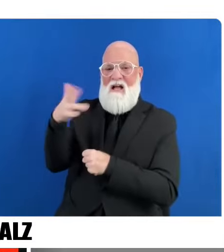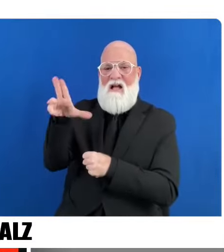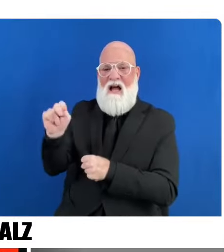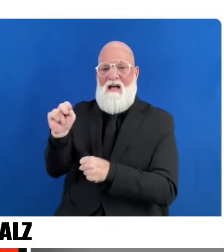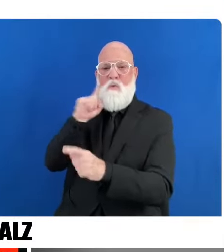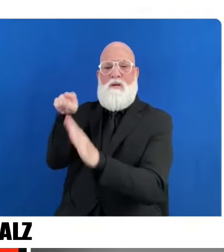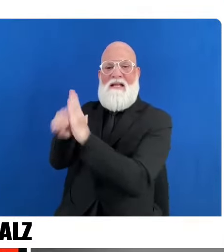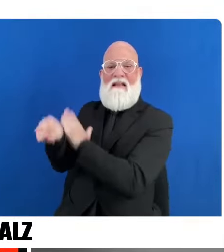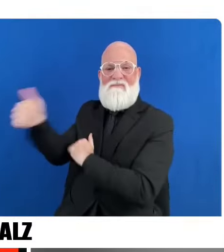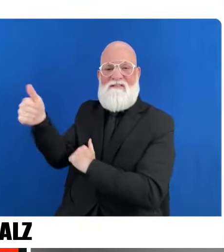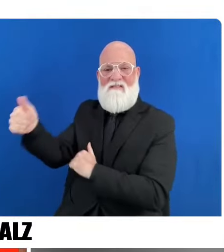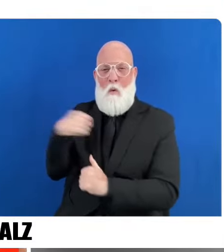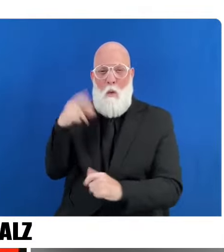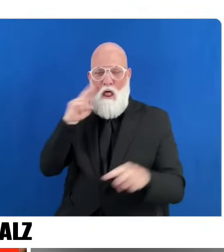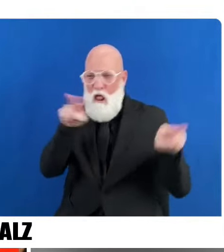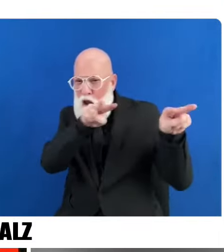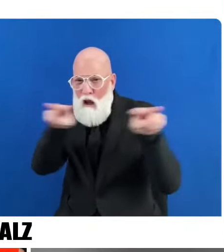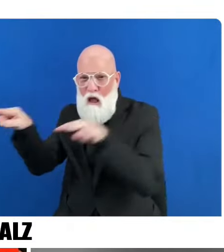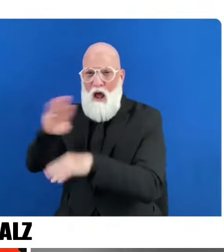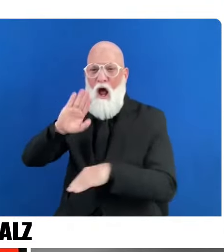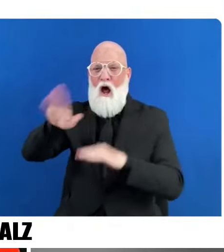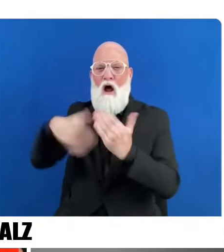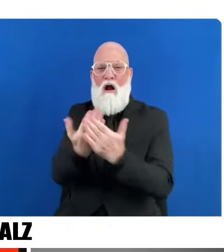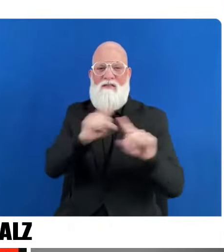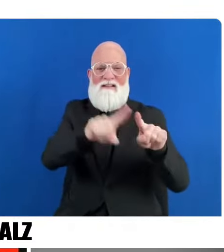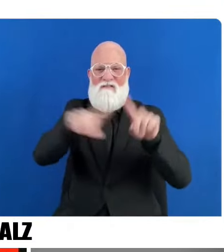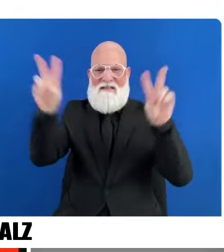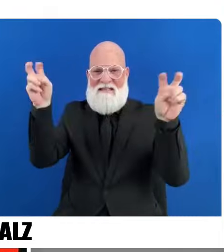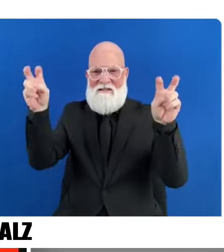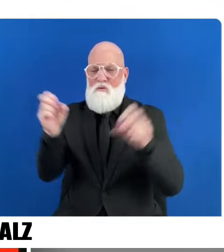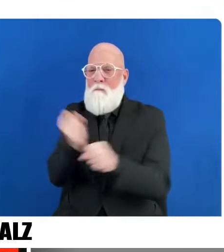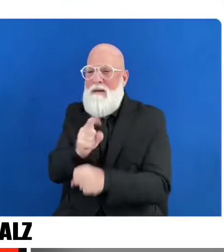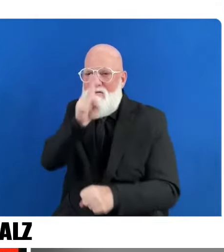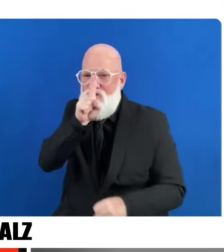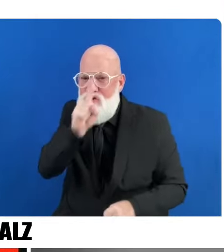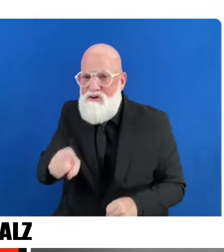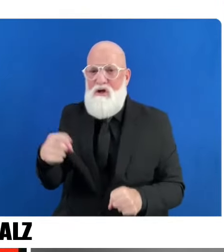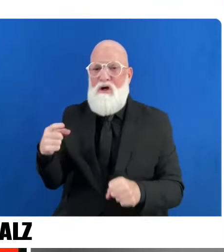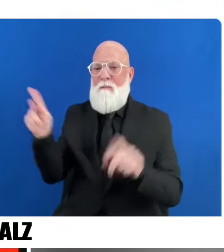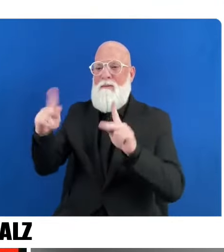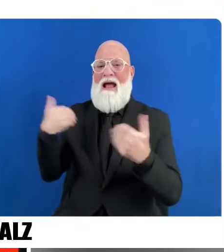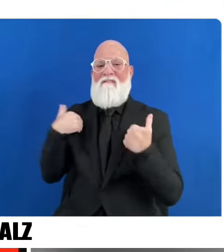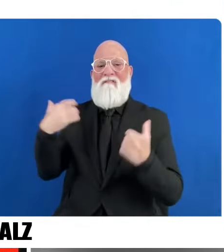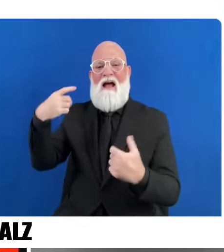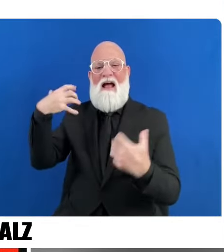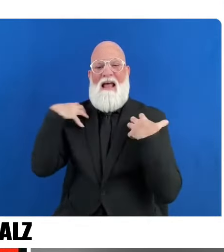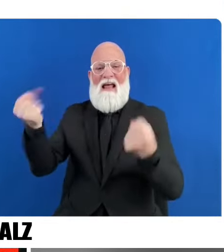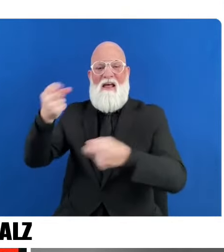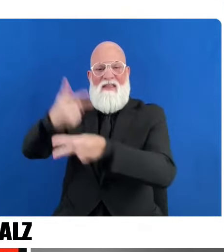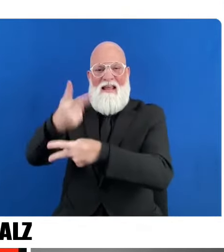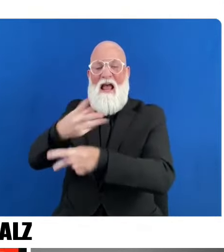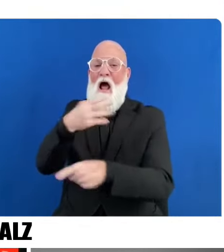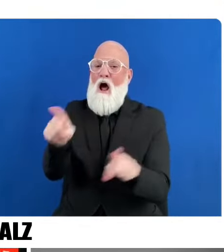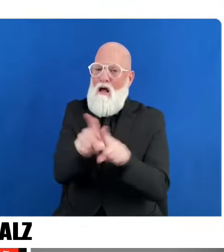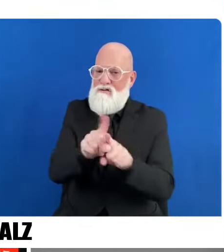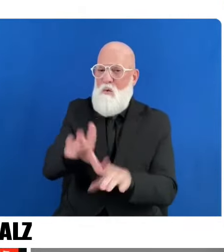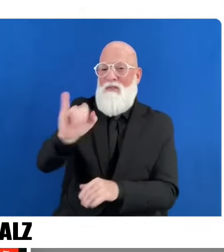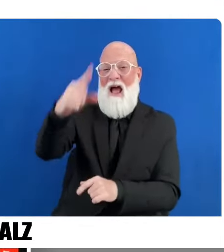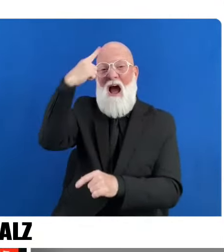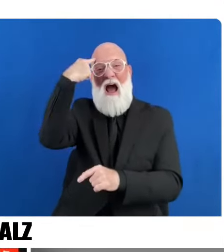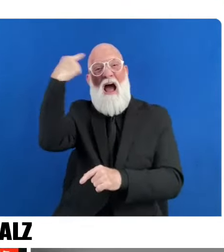issues, making sure folks have health care and all that, but I want to be very careful. This idea of stigmatizing mental health, just because you have a